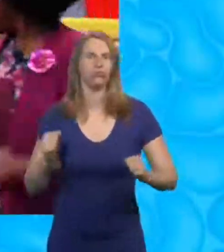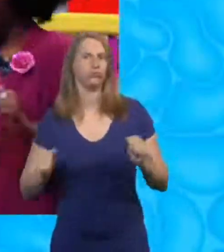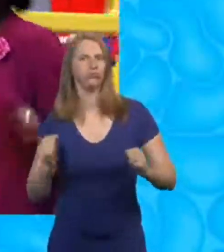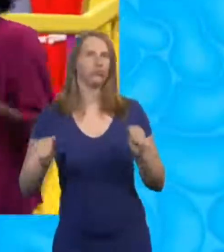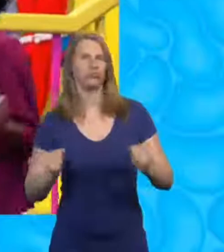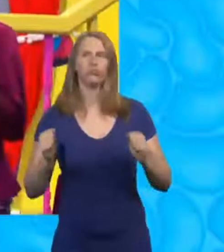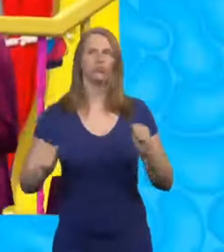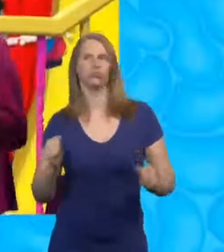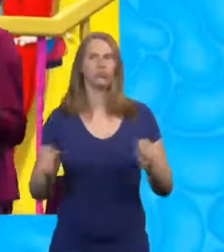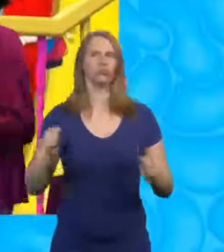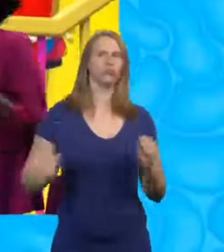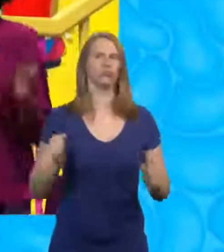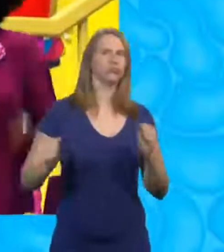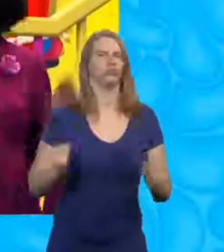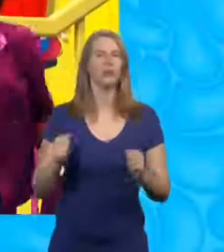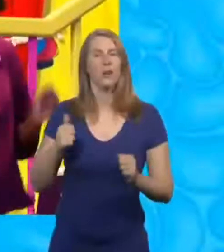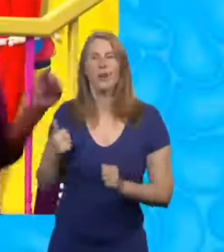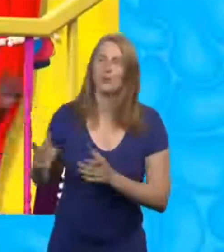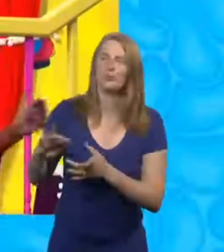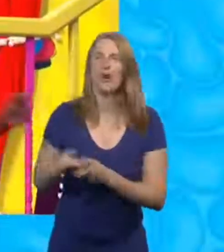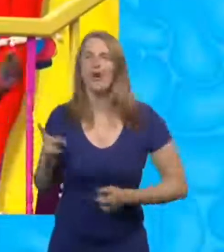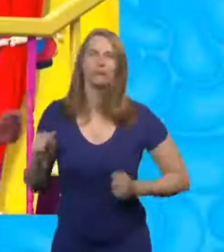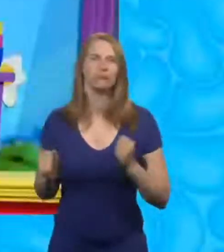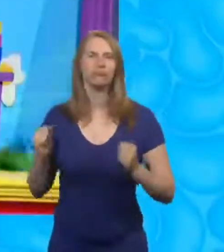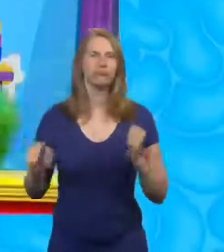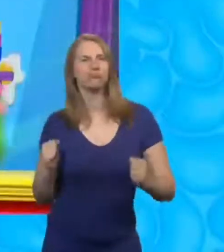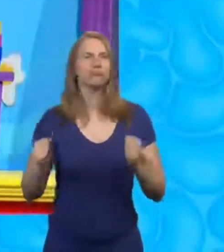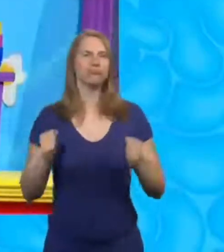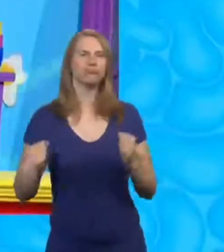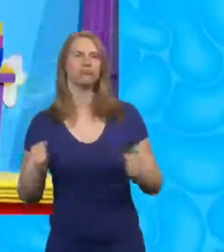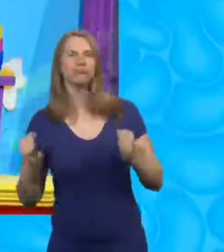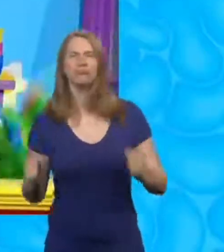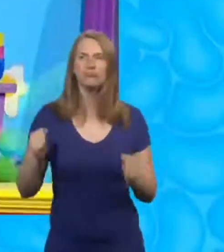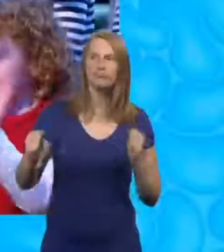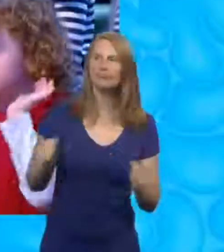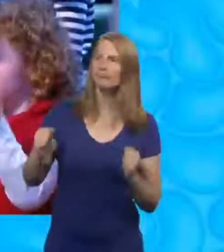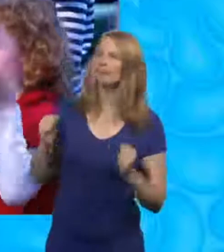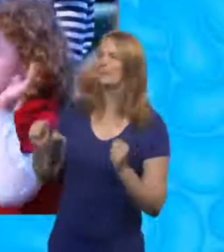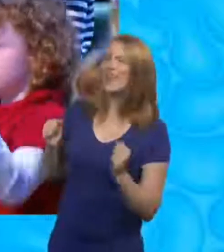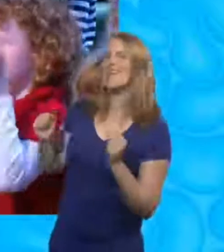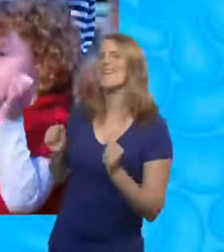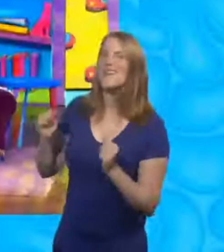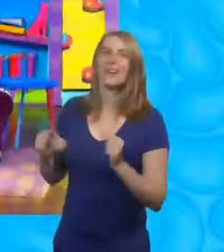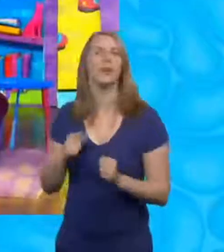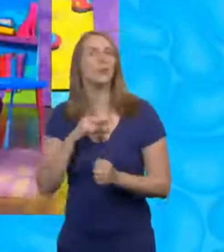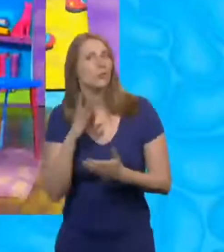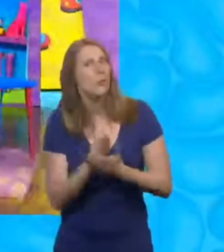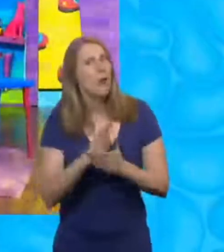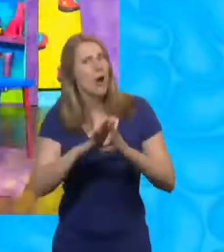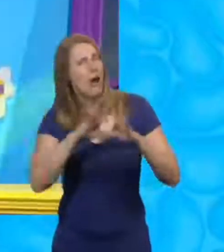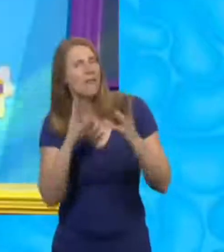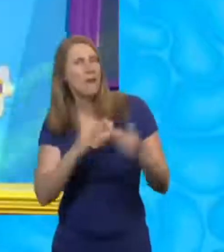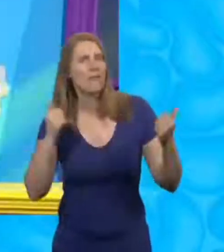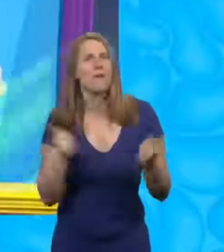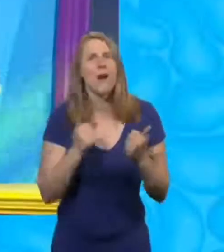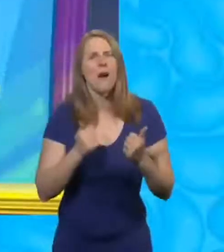Join me, Dakota. Yeah. Soon Dakota, are you sure everything... I'm so sorry, I'm